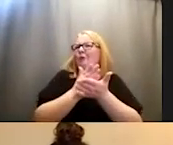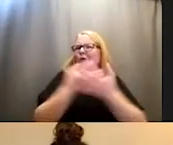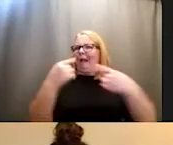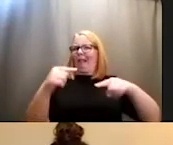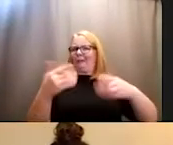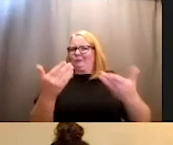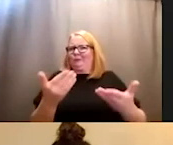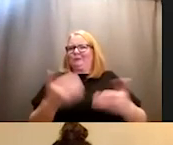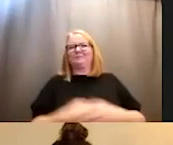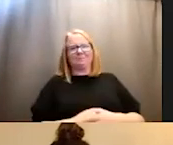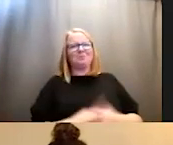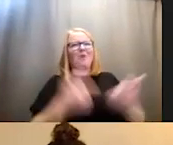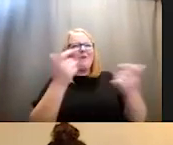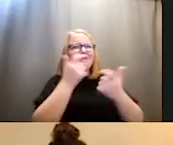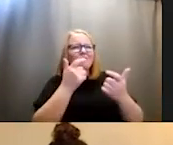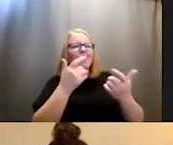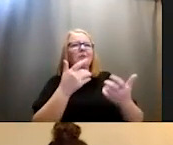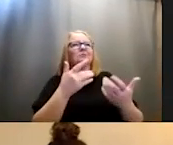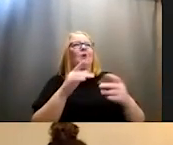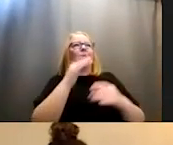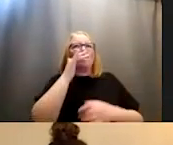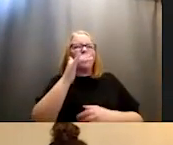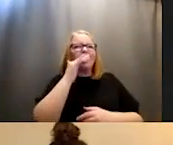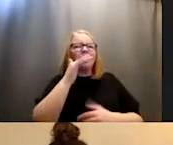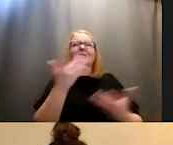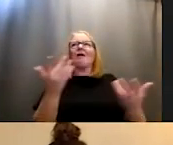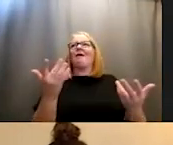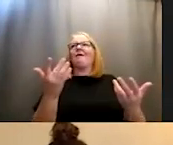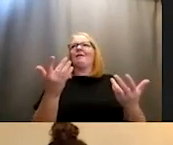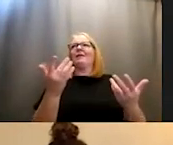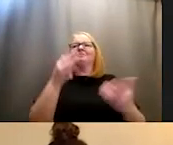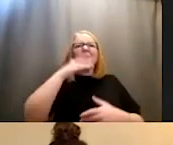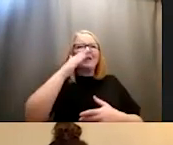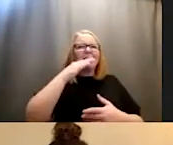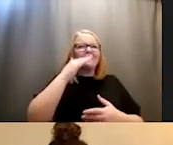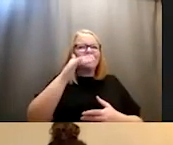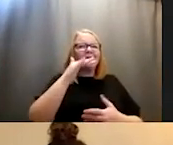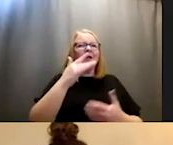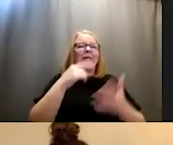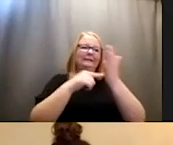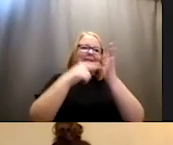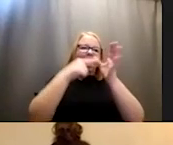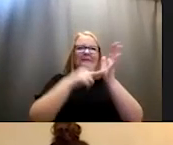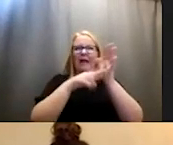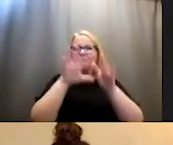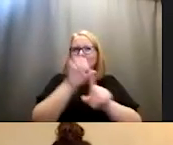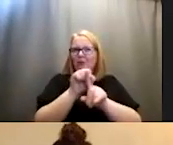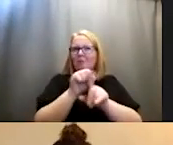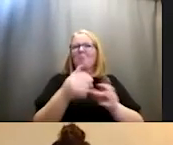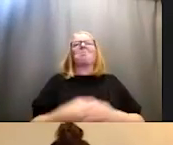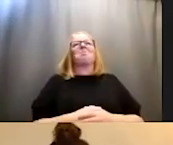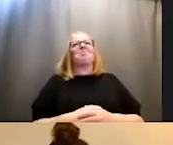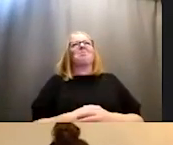but really fun names like breathalyzers, breath fresheners, Tan Trap, which was a tanning product.